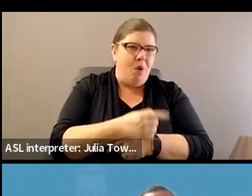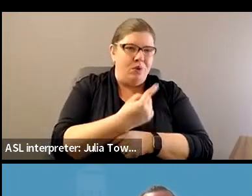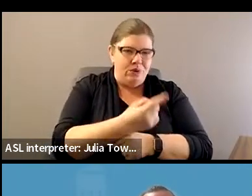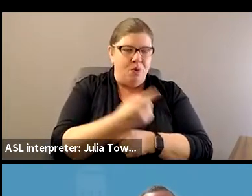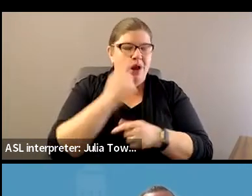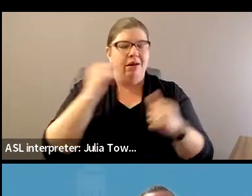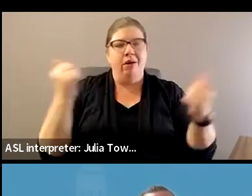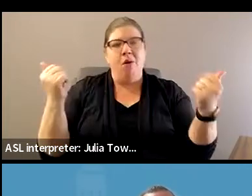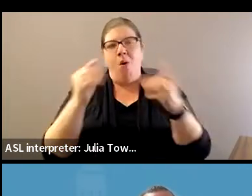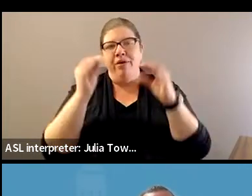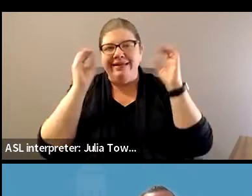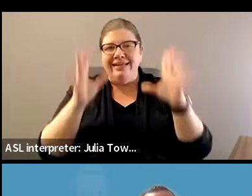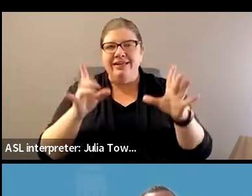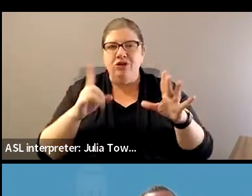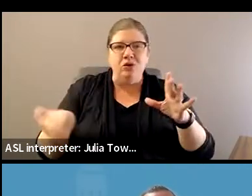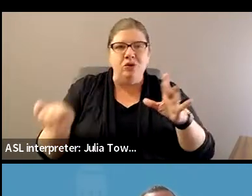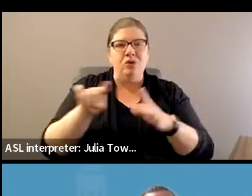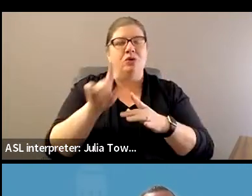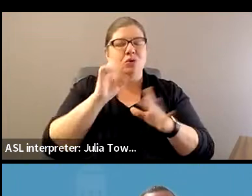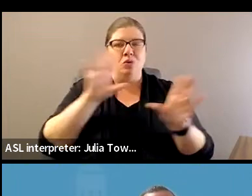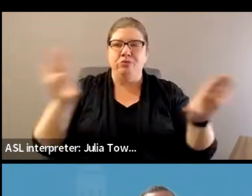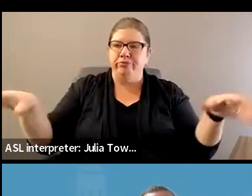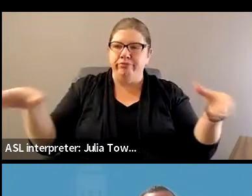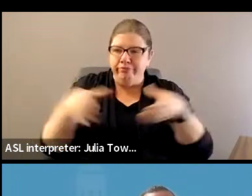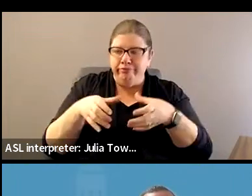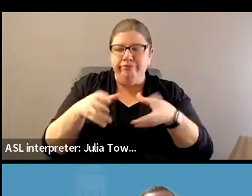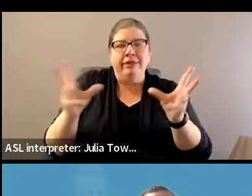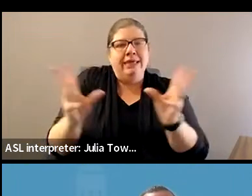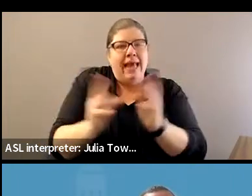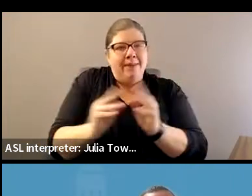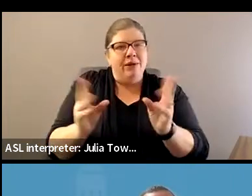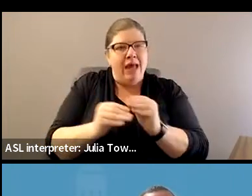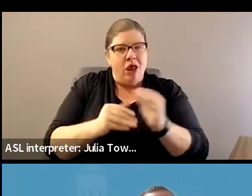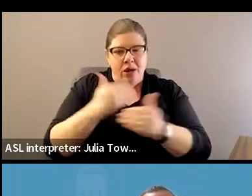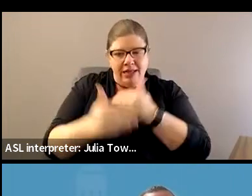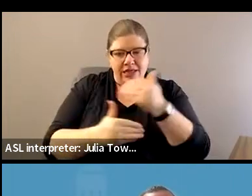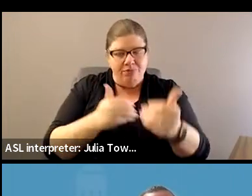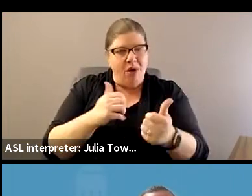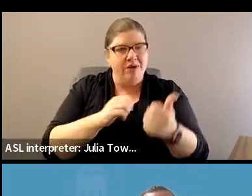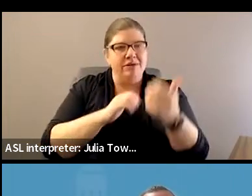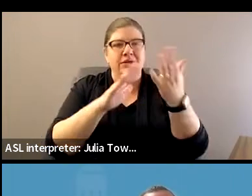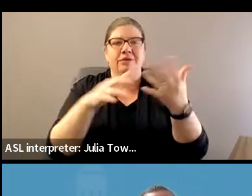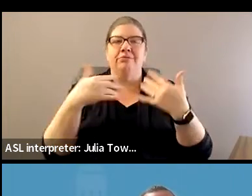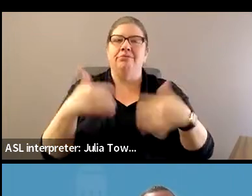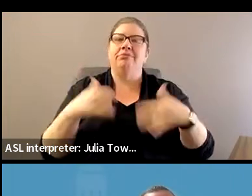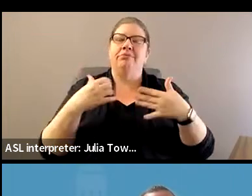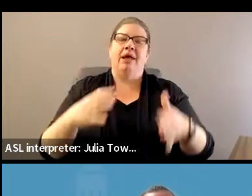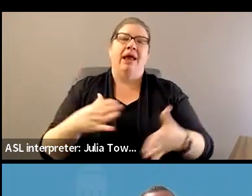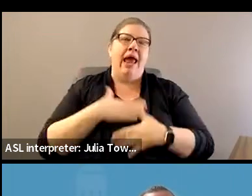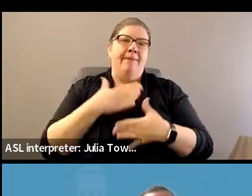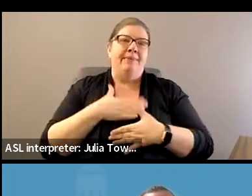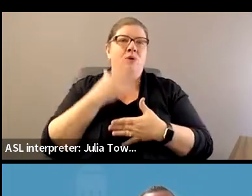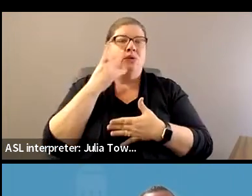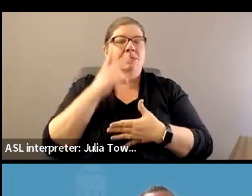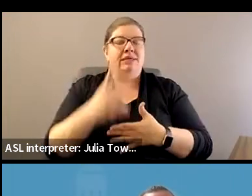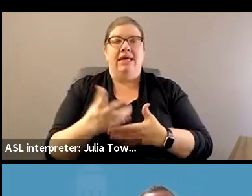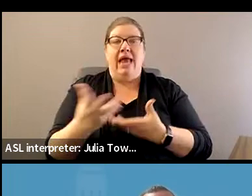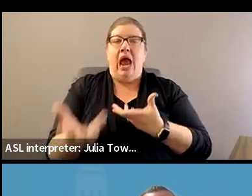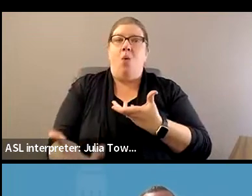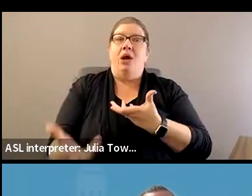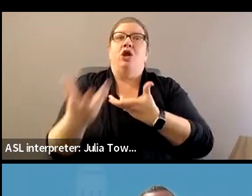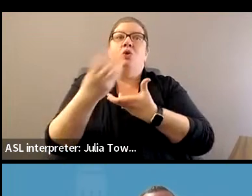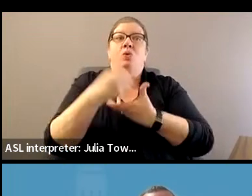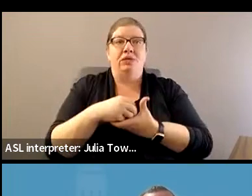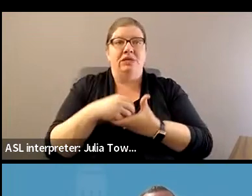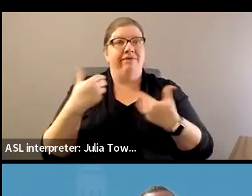the teachers who came together in this process. I'm very, very happy to see how inclusive it